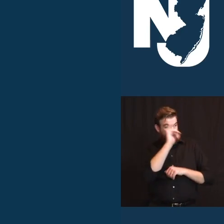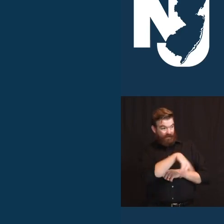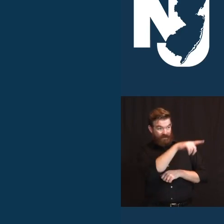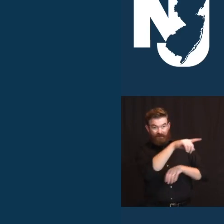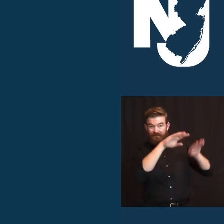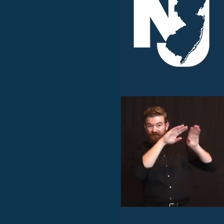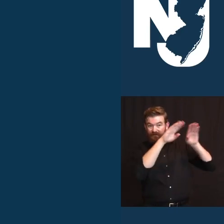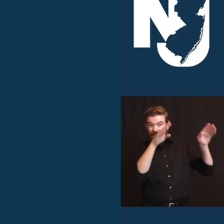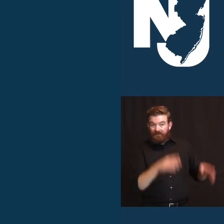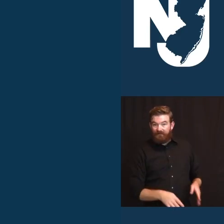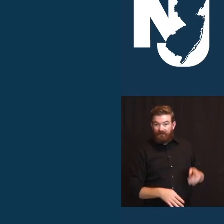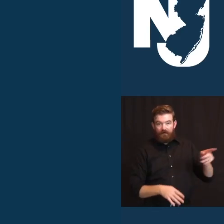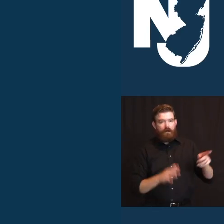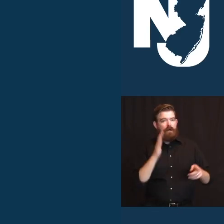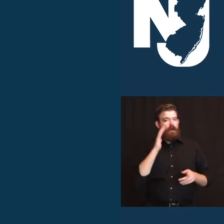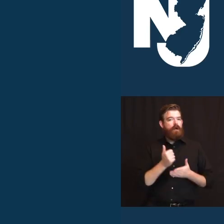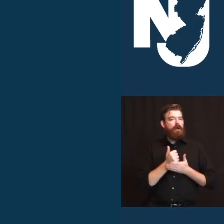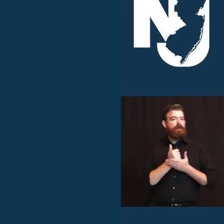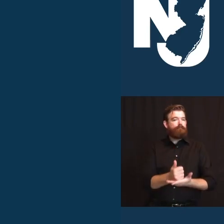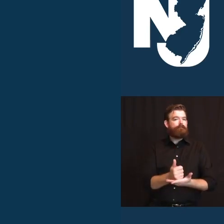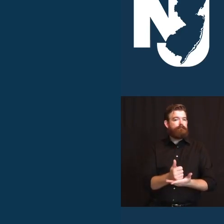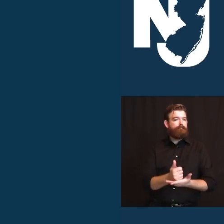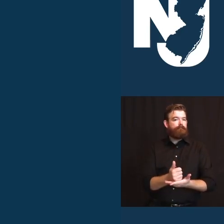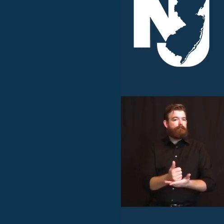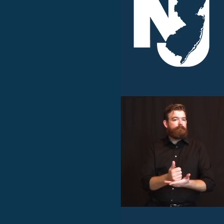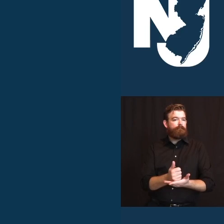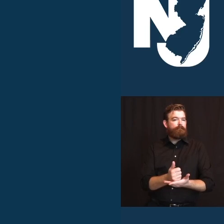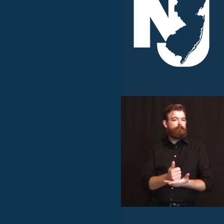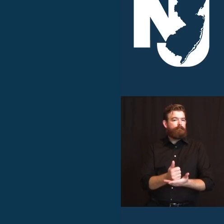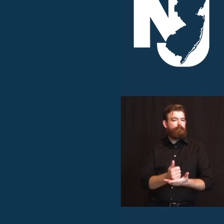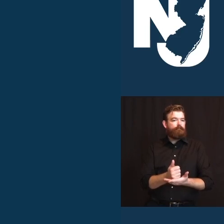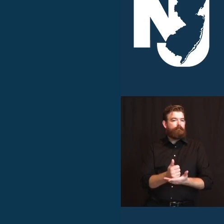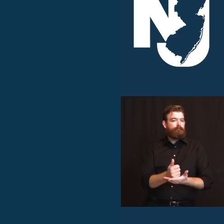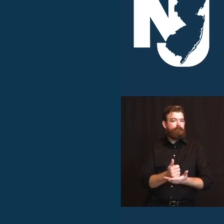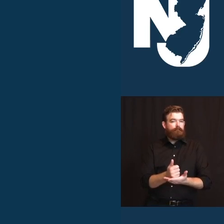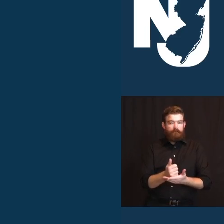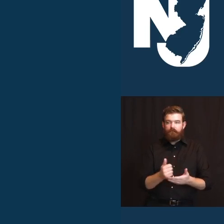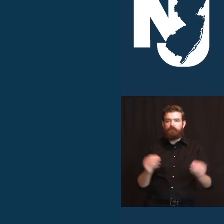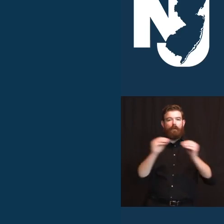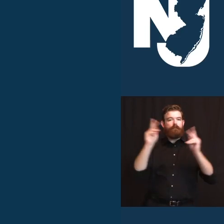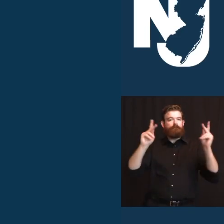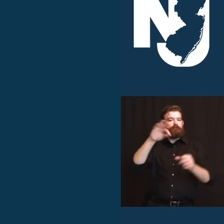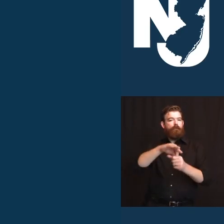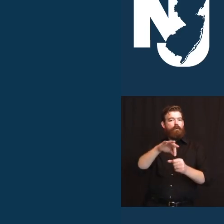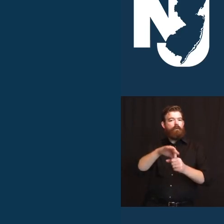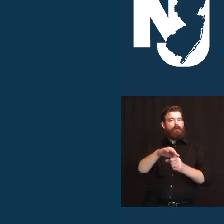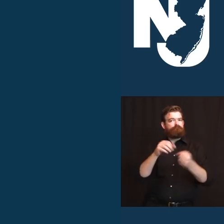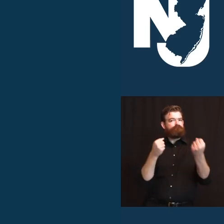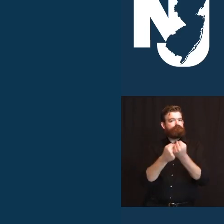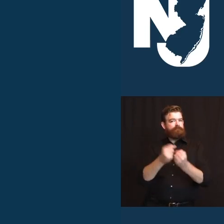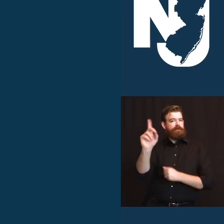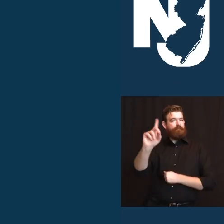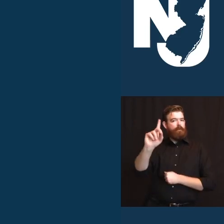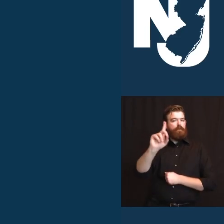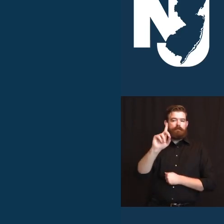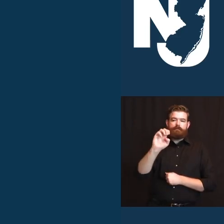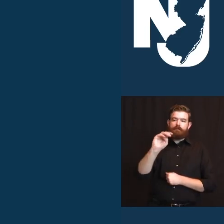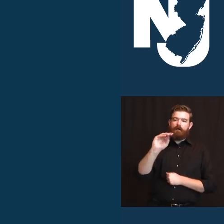healthy democracy. And with that, as though by magic, we are joined by the Department of Health's Communicable Disease Medical